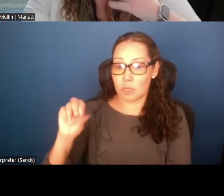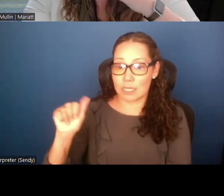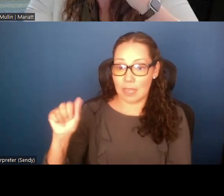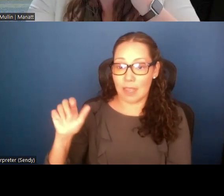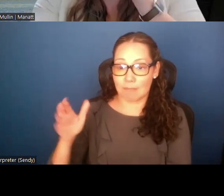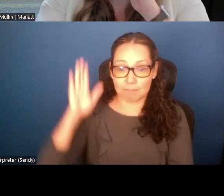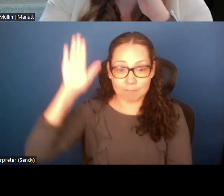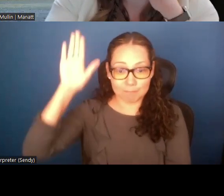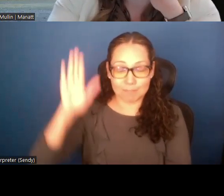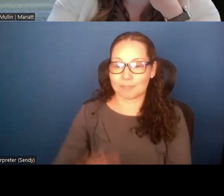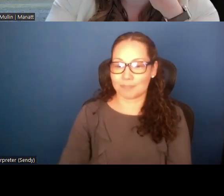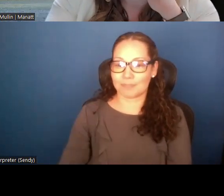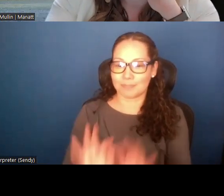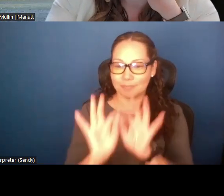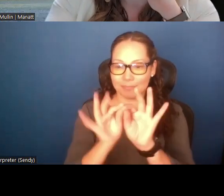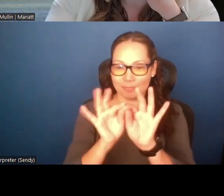Yeah,